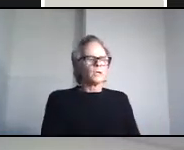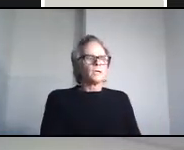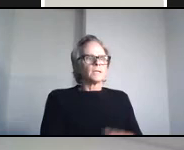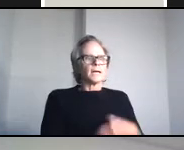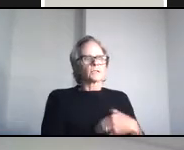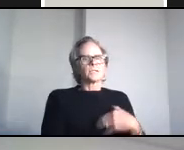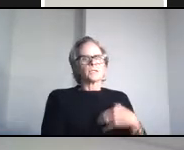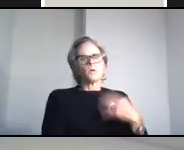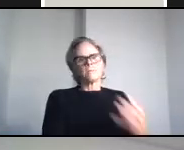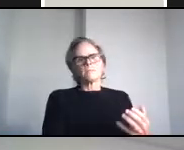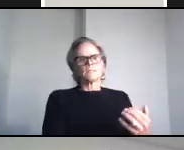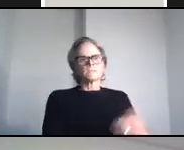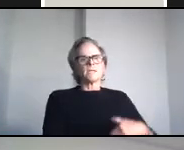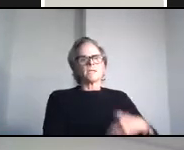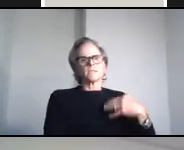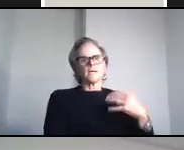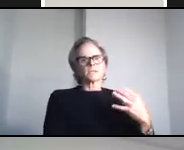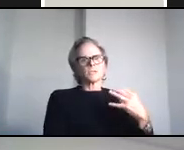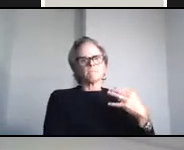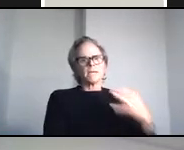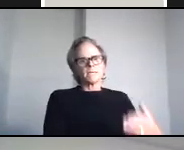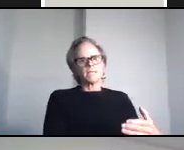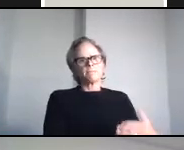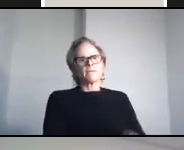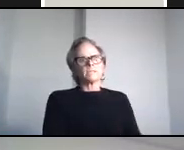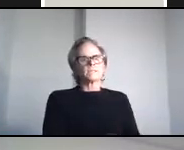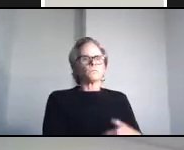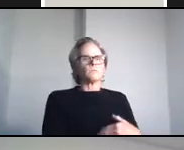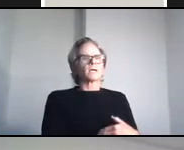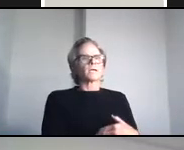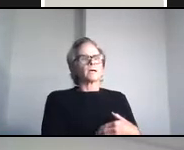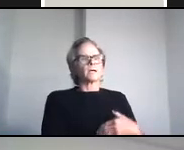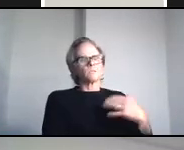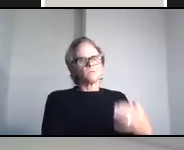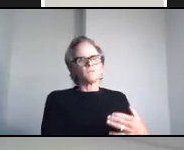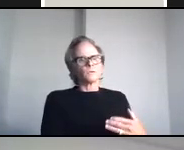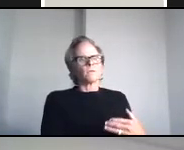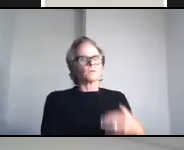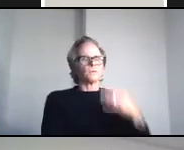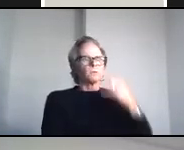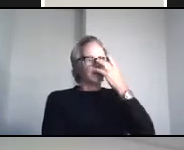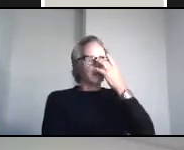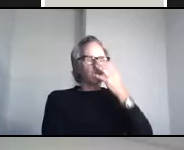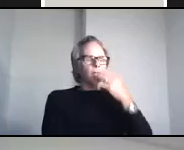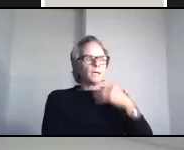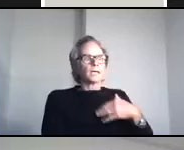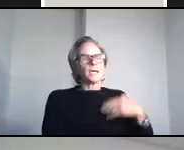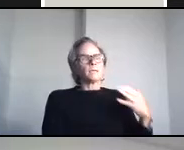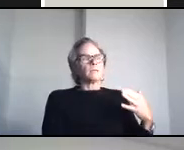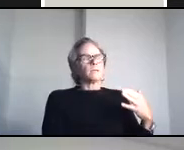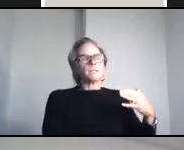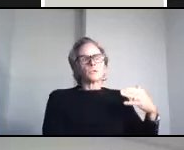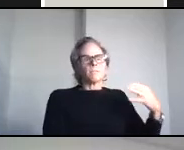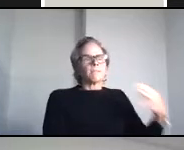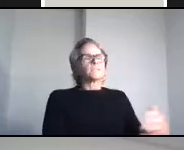do that actually ornament the space, that actually make it a place that we recognize, that we feel comfortable in.